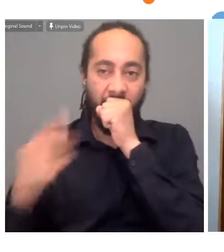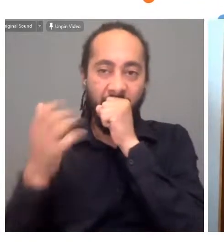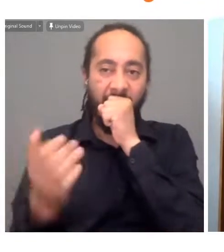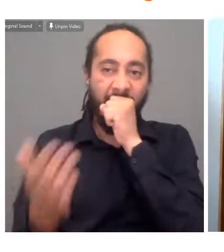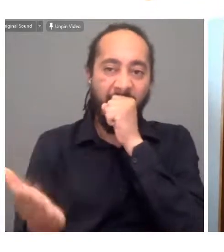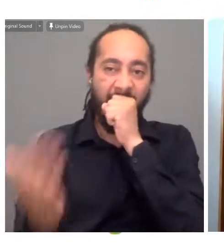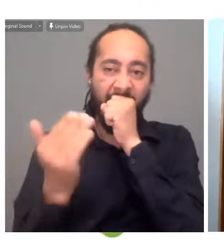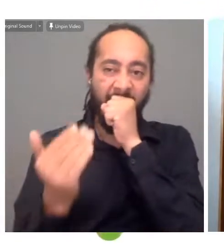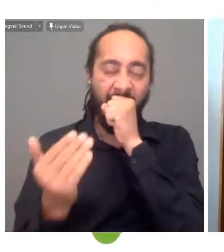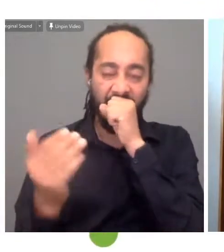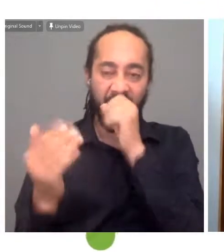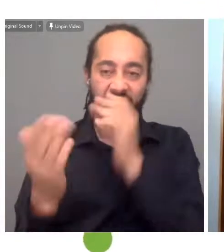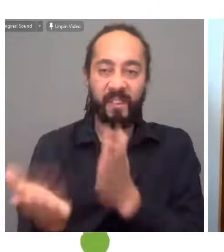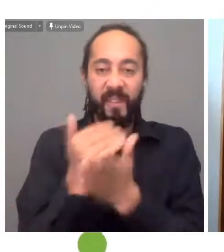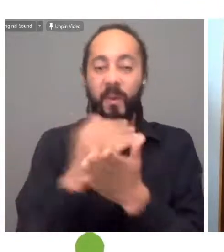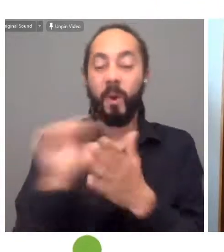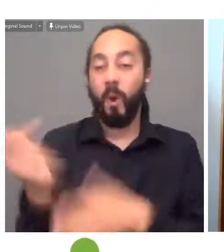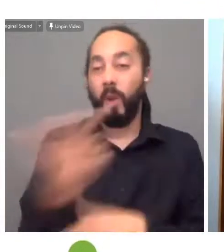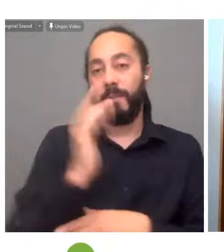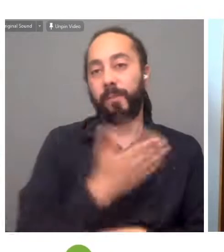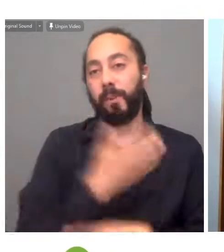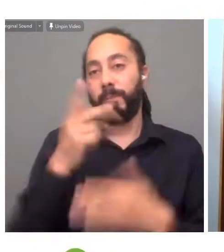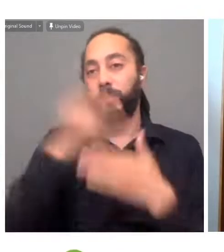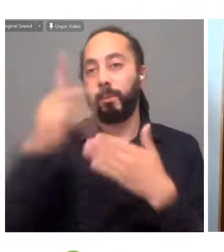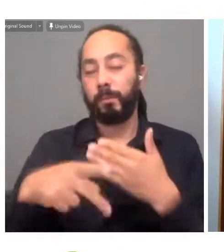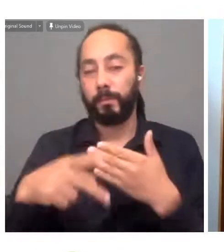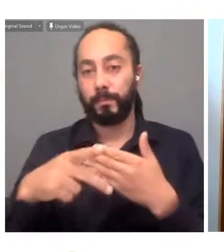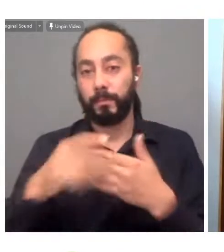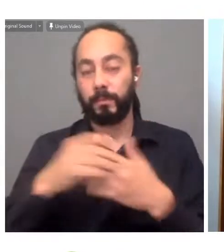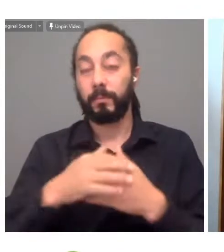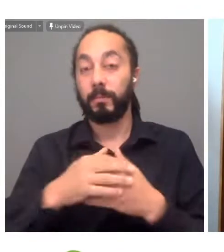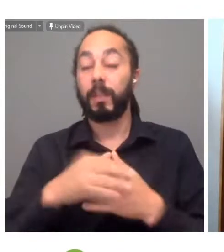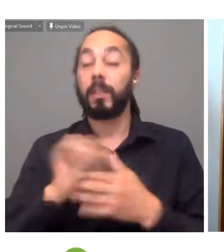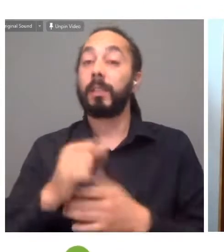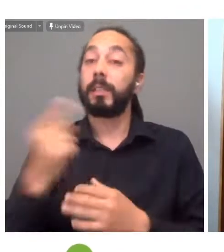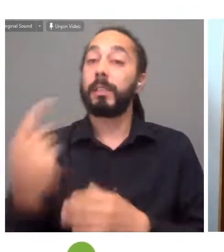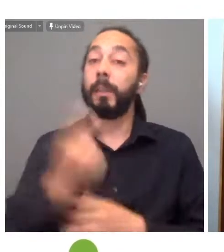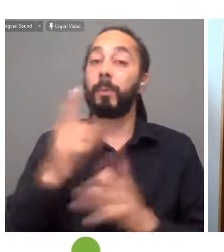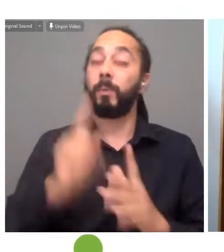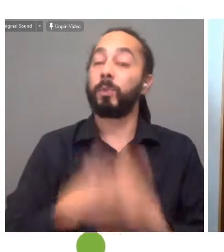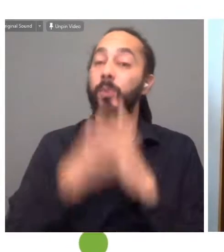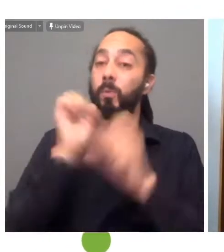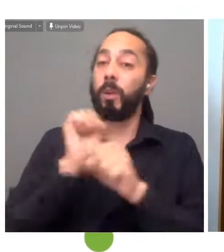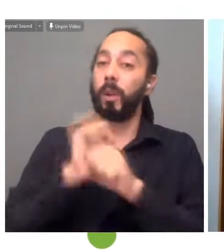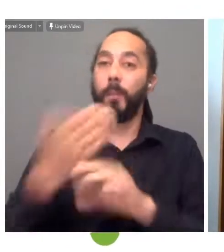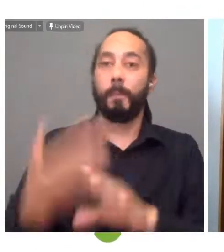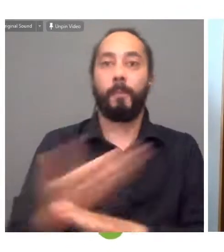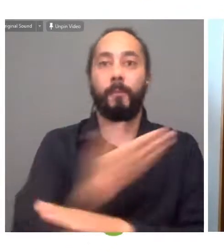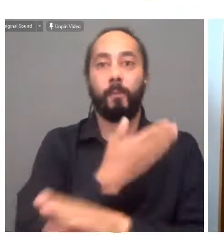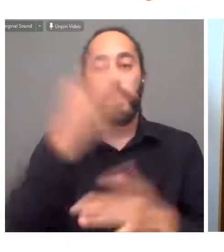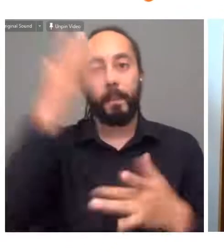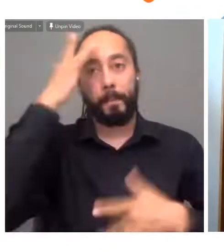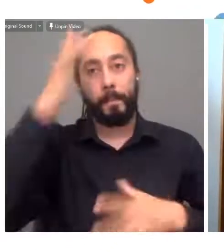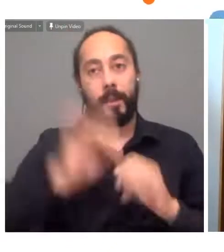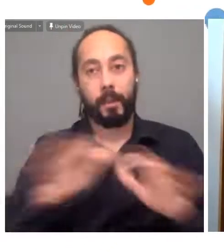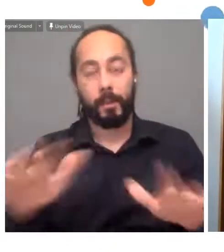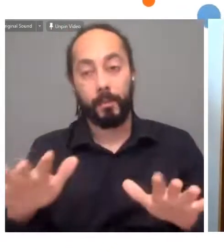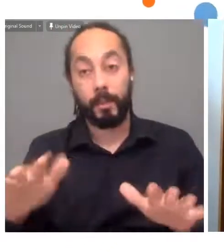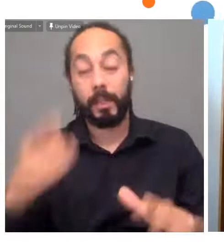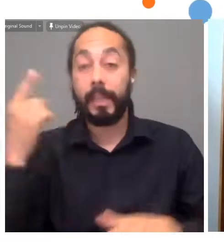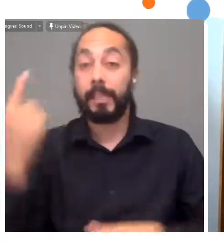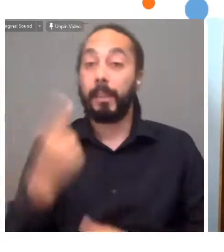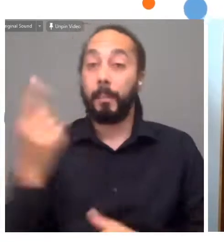Now, this is something we had started working on pre-pandemic. It's not something we will achieve